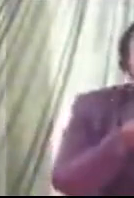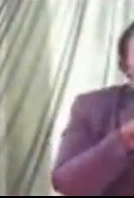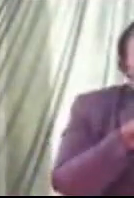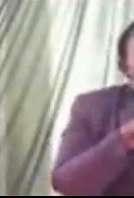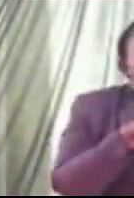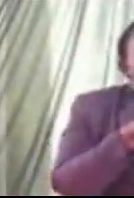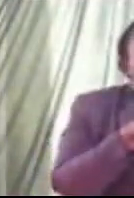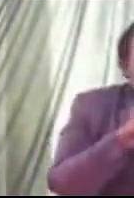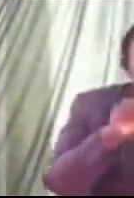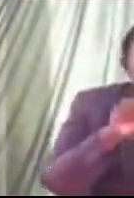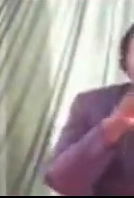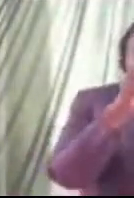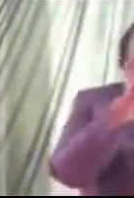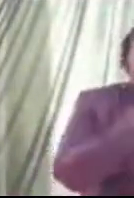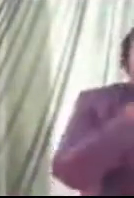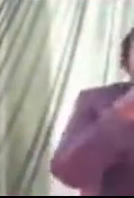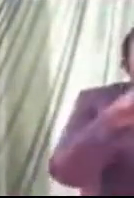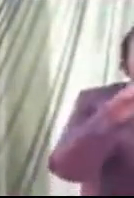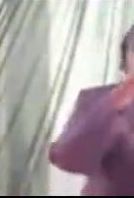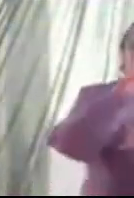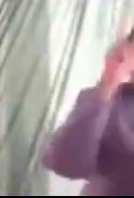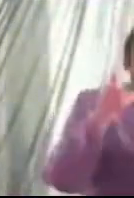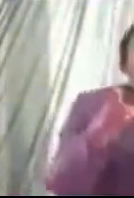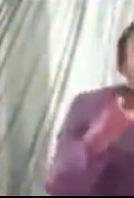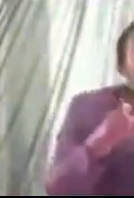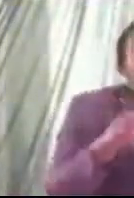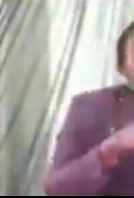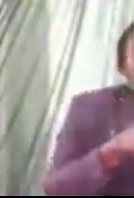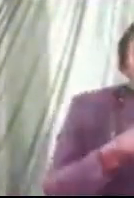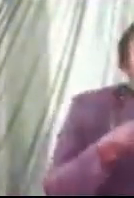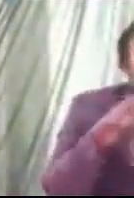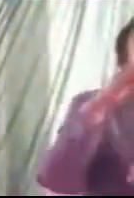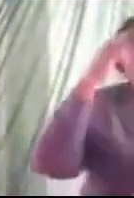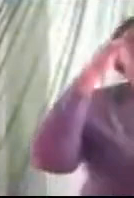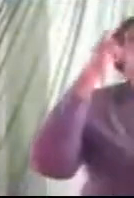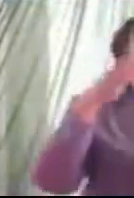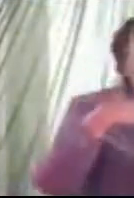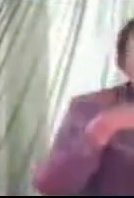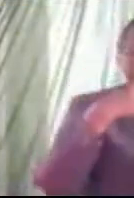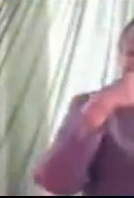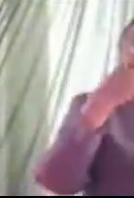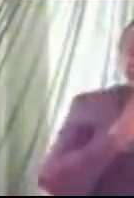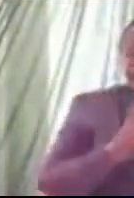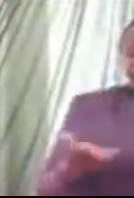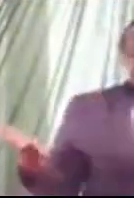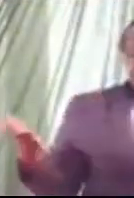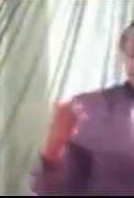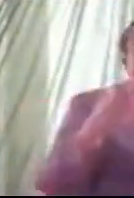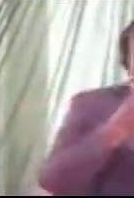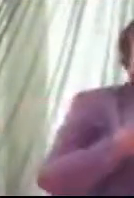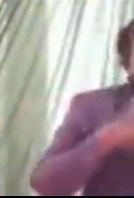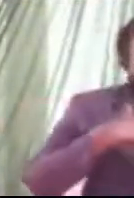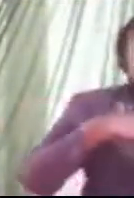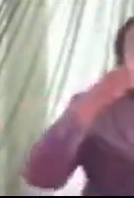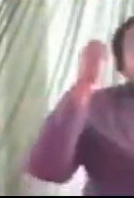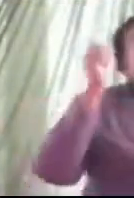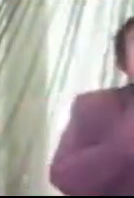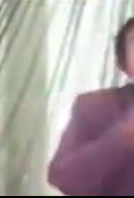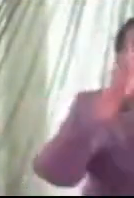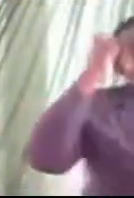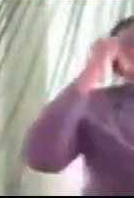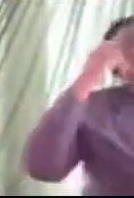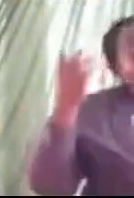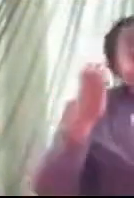question, please. No. I am putting to you. You know, you are saying things, and some of which I don't recall, some of which may not be